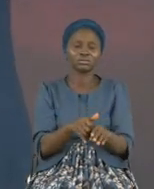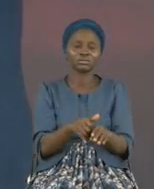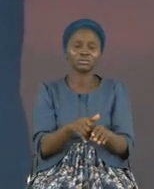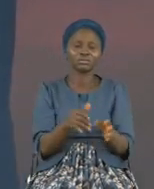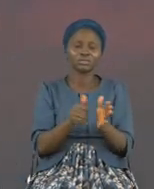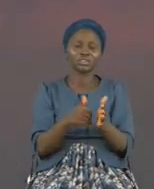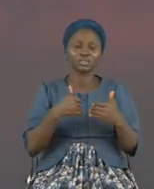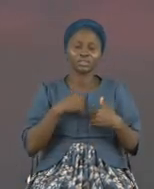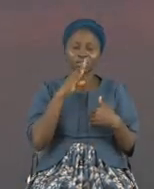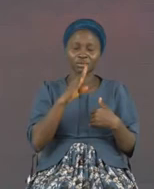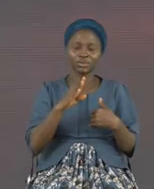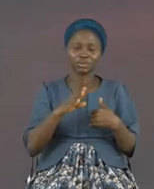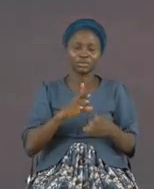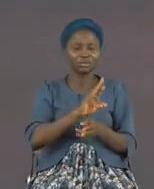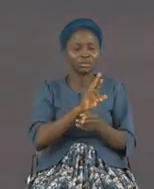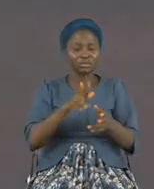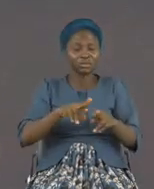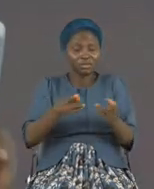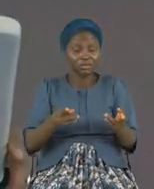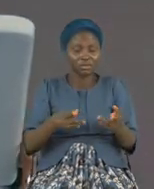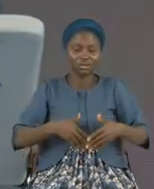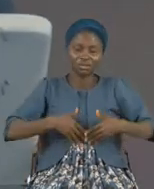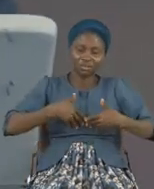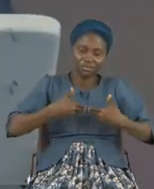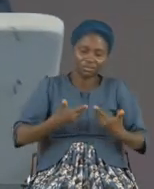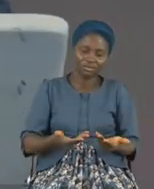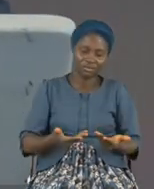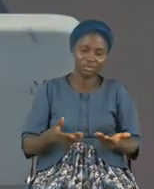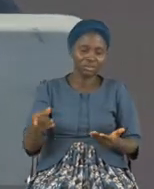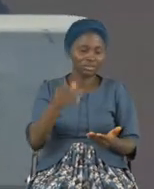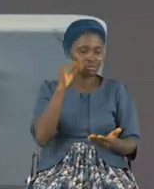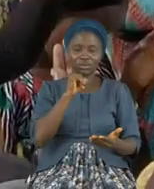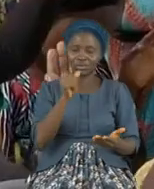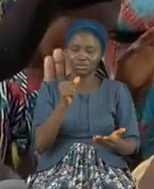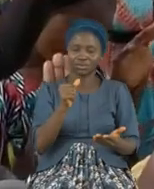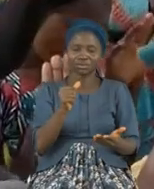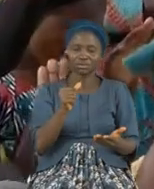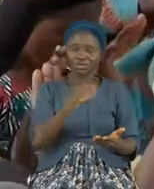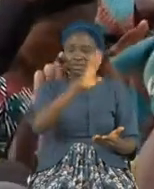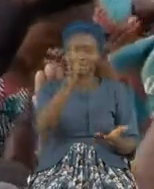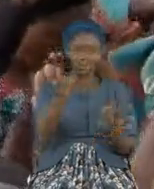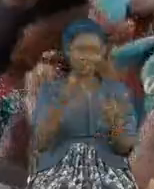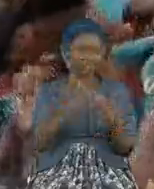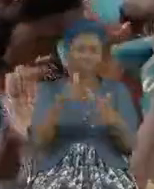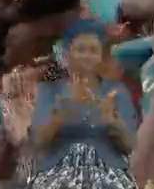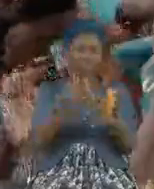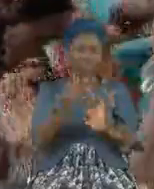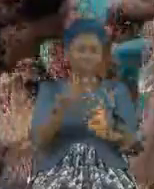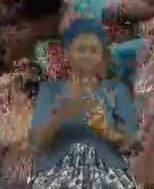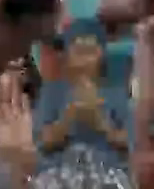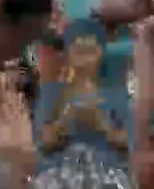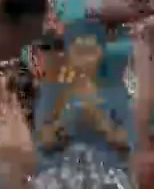and forgiven, they will never come back again in Jesus' name.